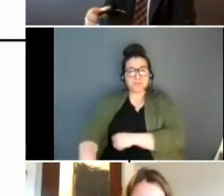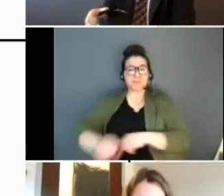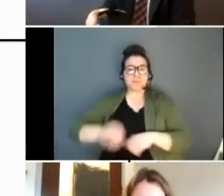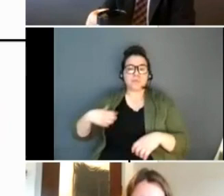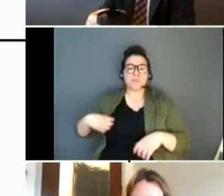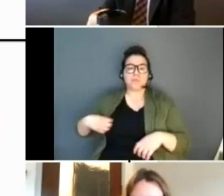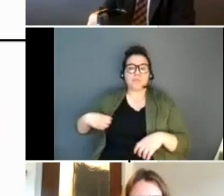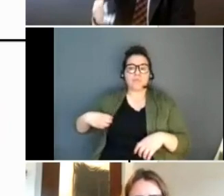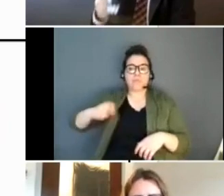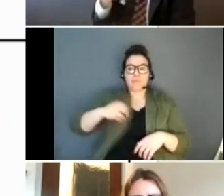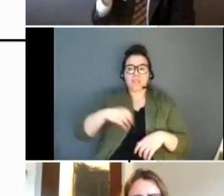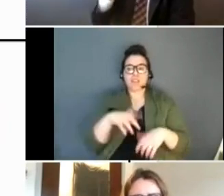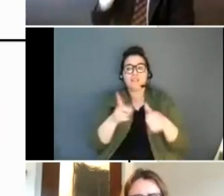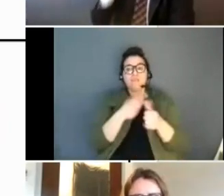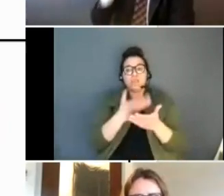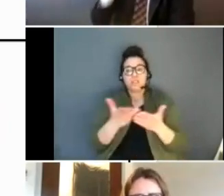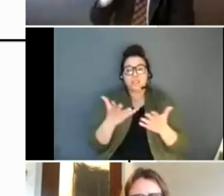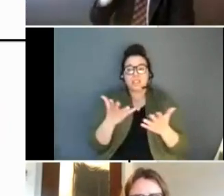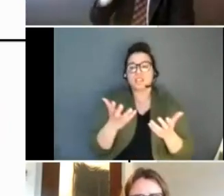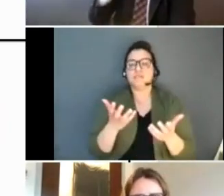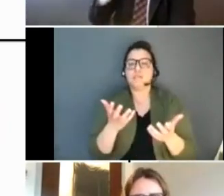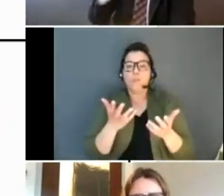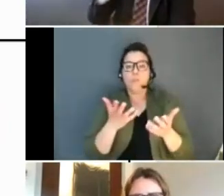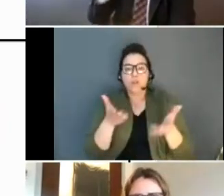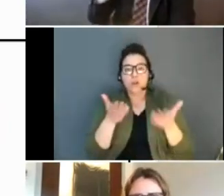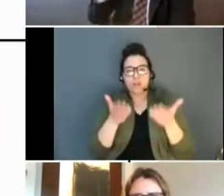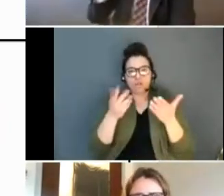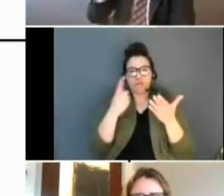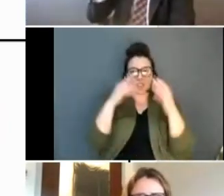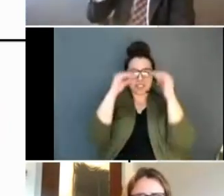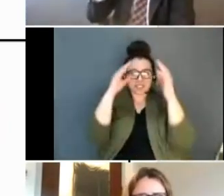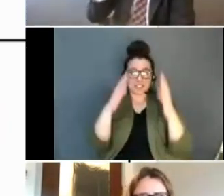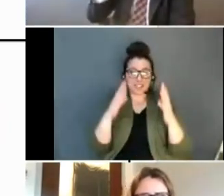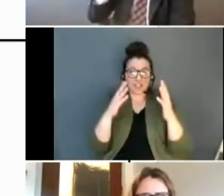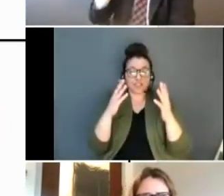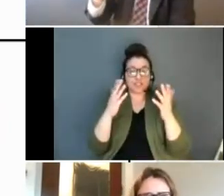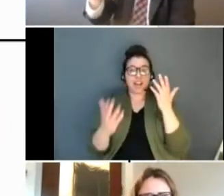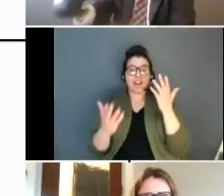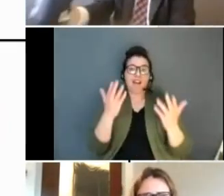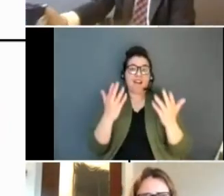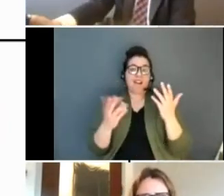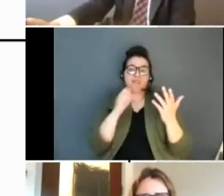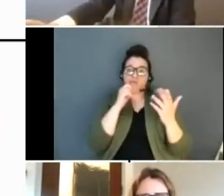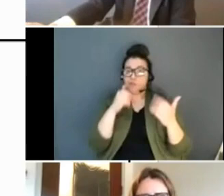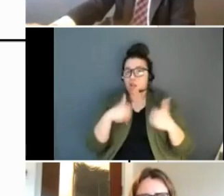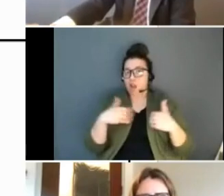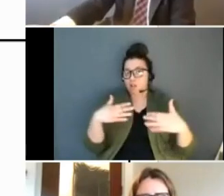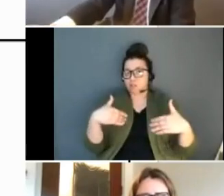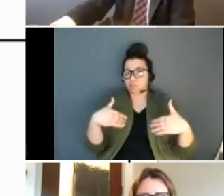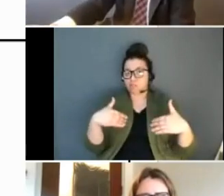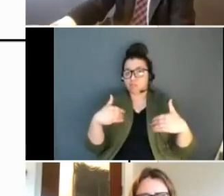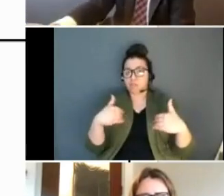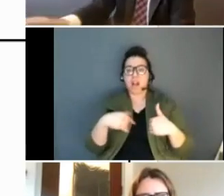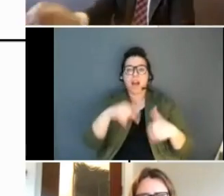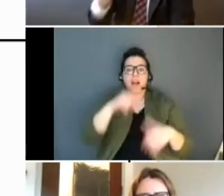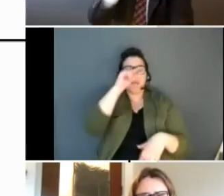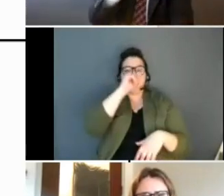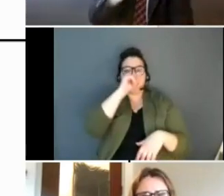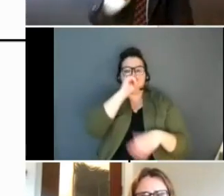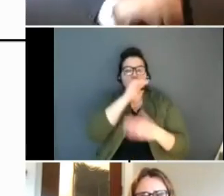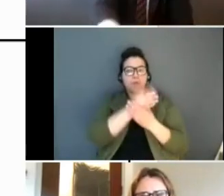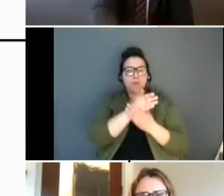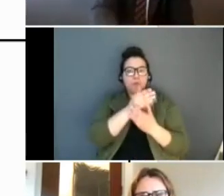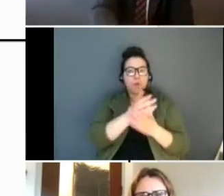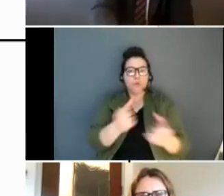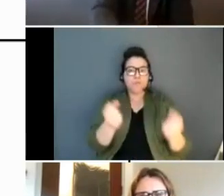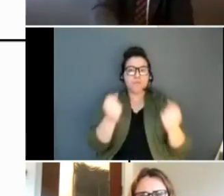to the teachers, those of you who don't have this yet, we've put together a Google folder of worksheets and